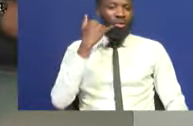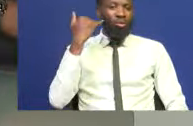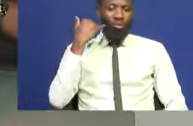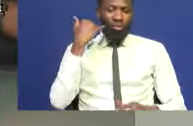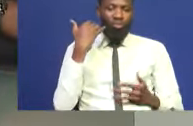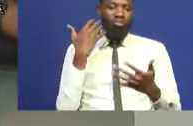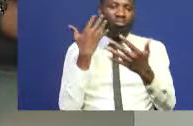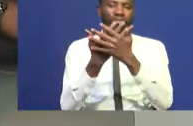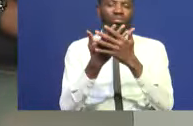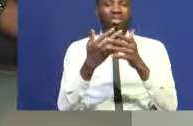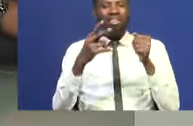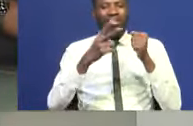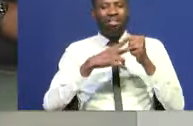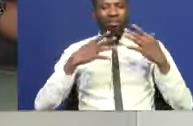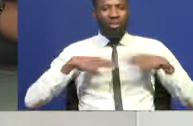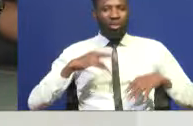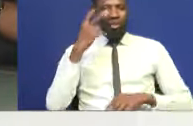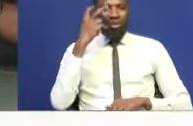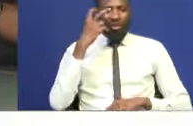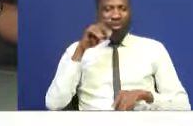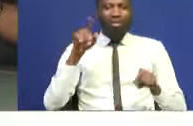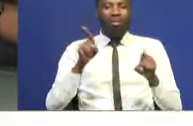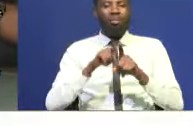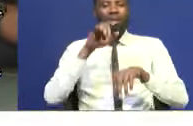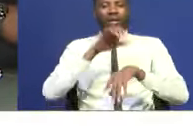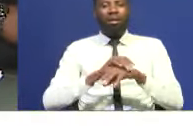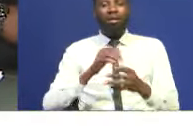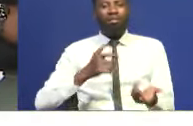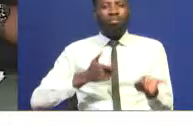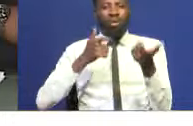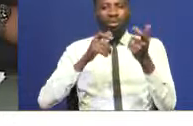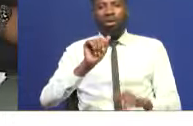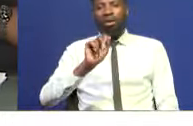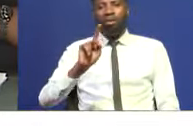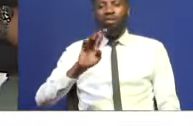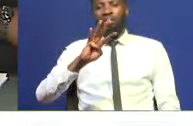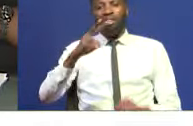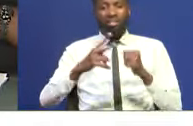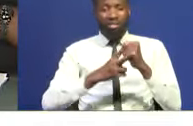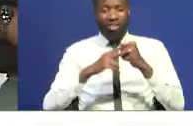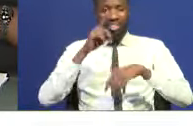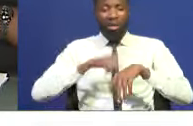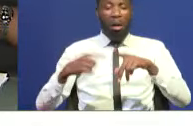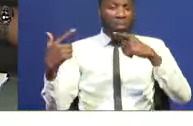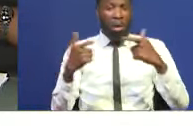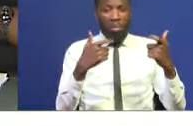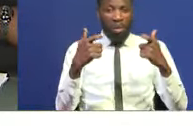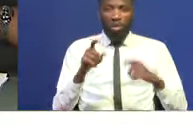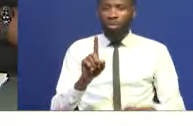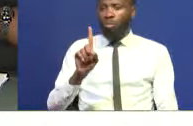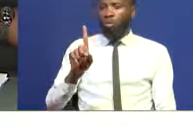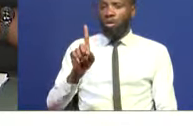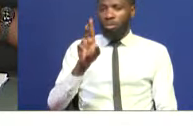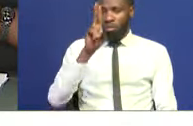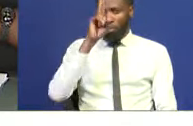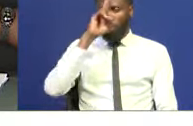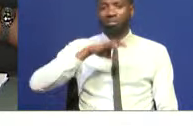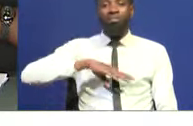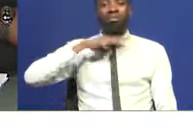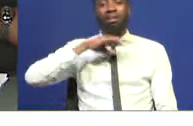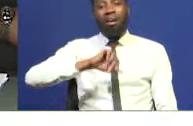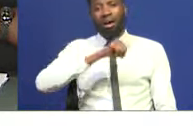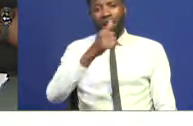an AK-47 rifle following a shootout incident that left 1 police officer dead and 2 others nursing